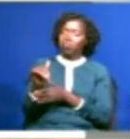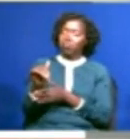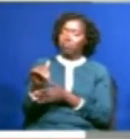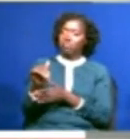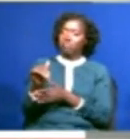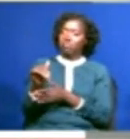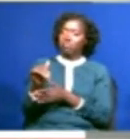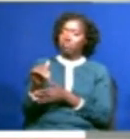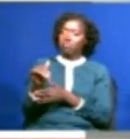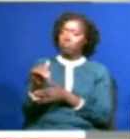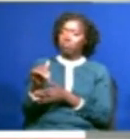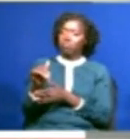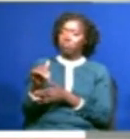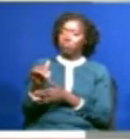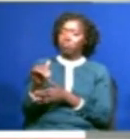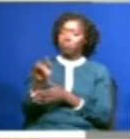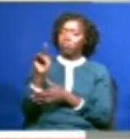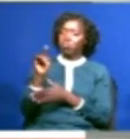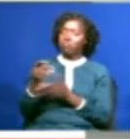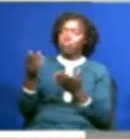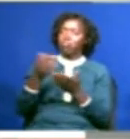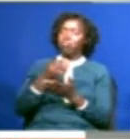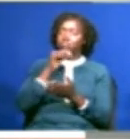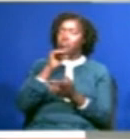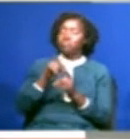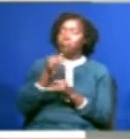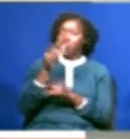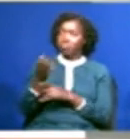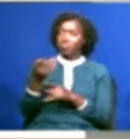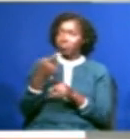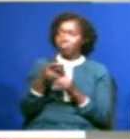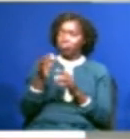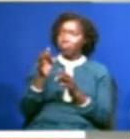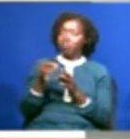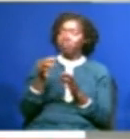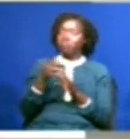doubt that you can even bring your brother there. But if you are to lose, you lose.